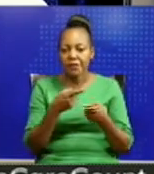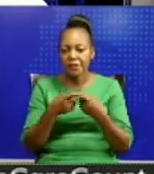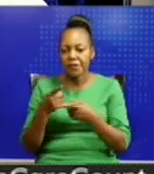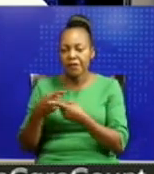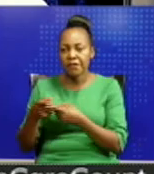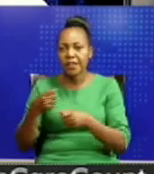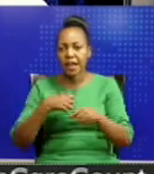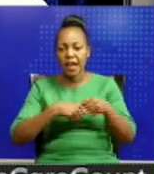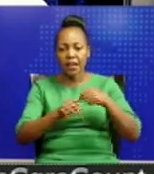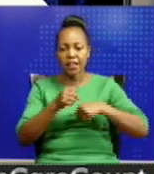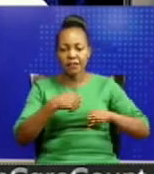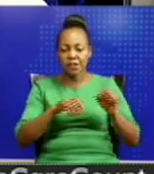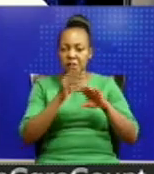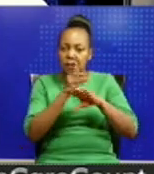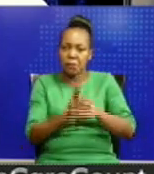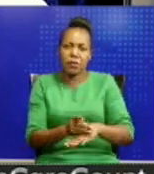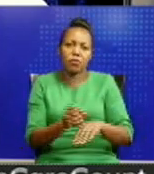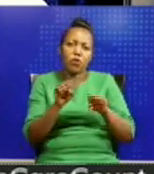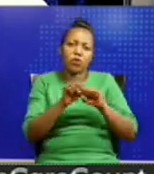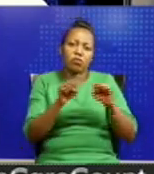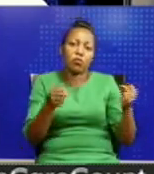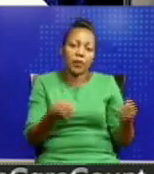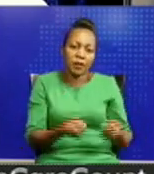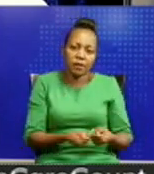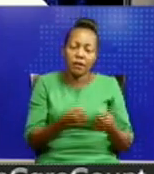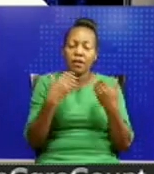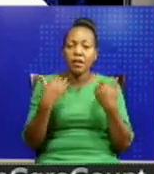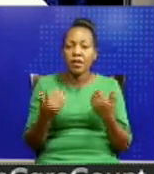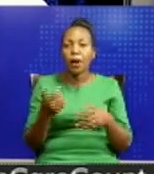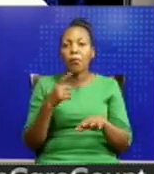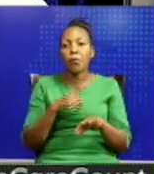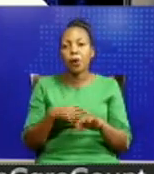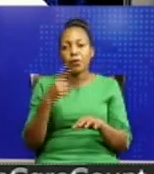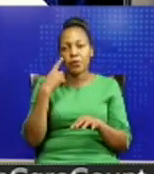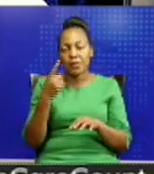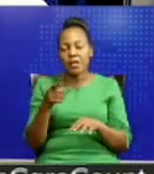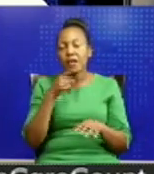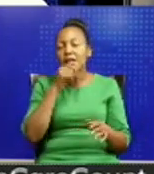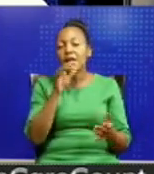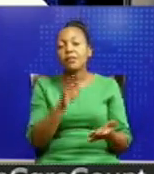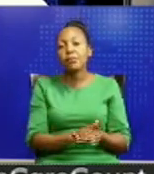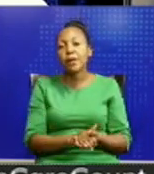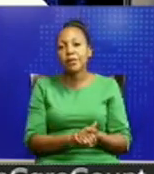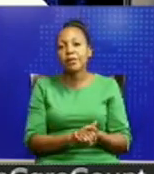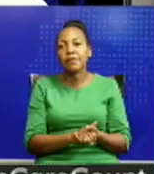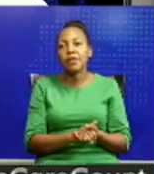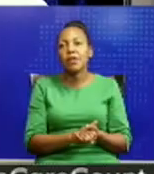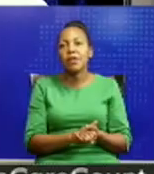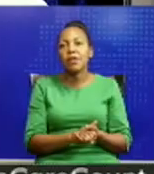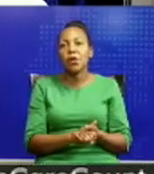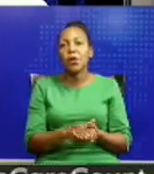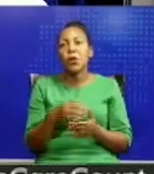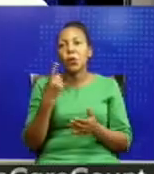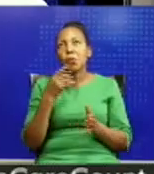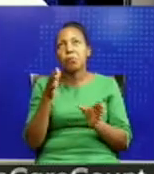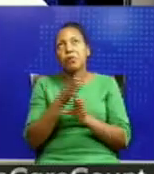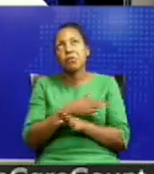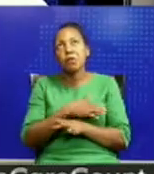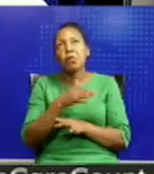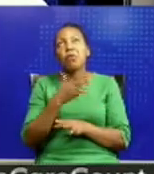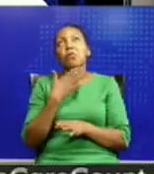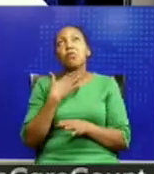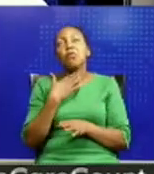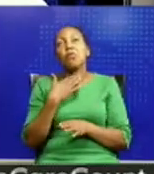activities according to our societies. In this case, when you find a husband who was used to getting out of the